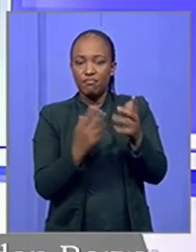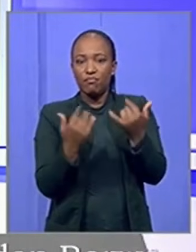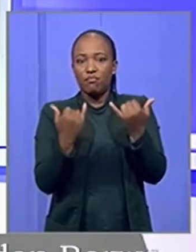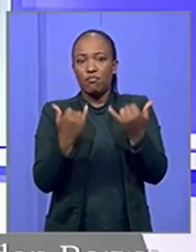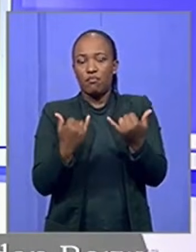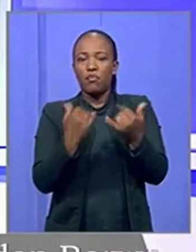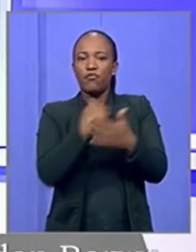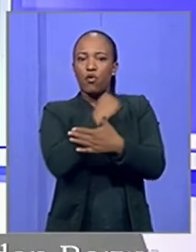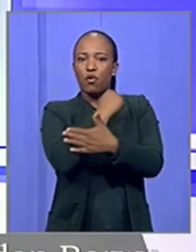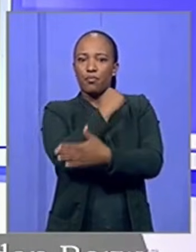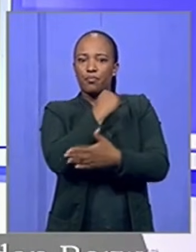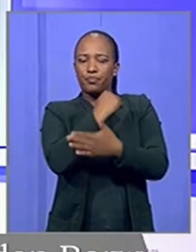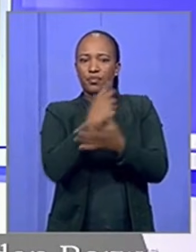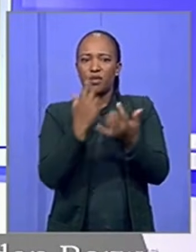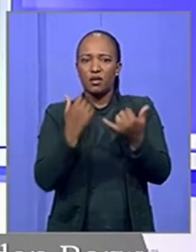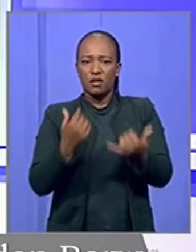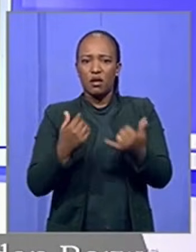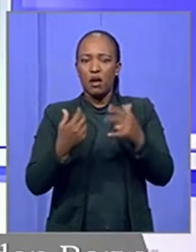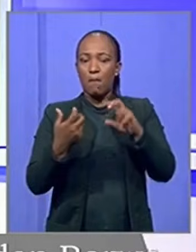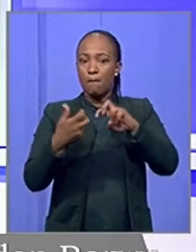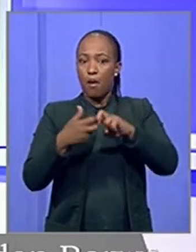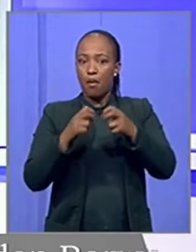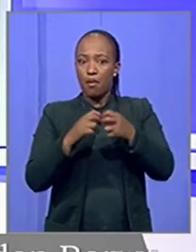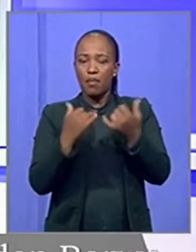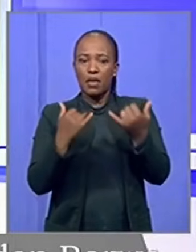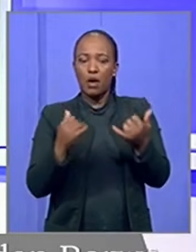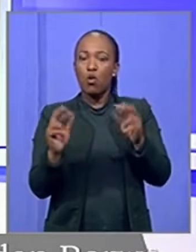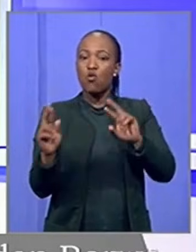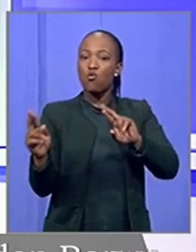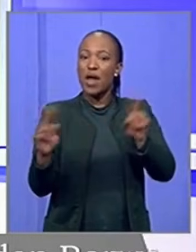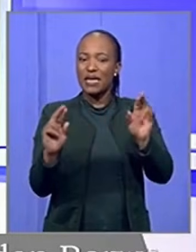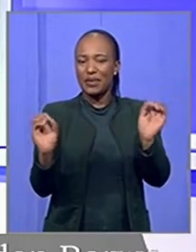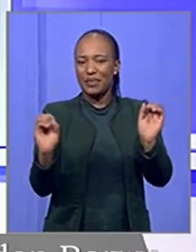o le jwalo ho na le matshwenyeho a hore ha iso itukisi.